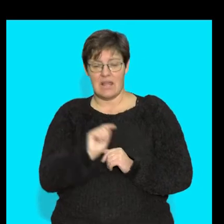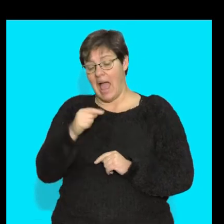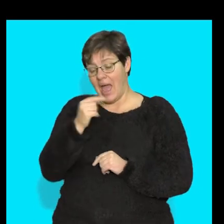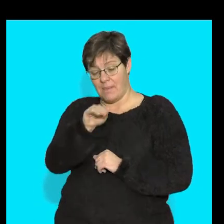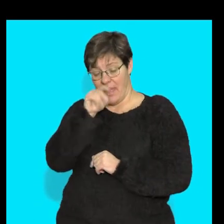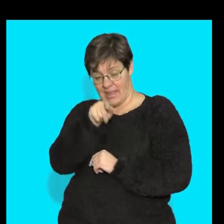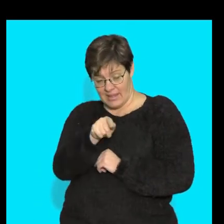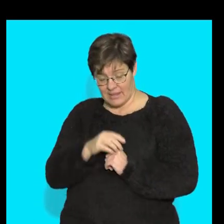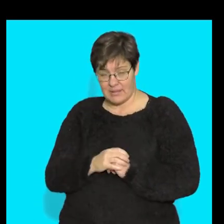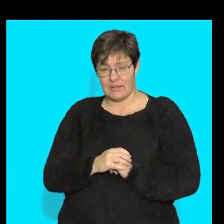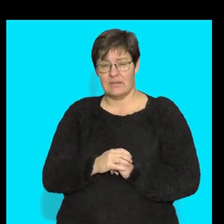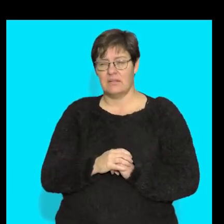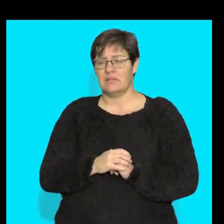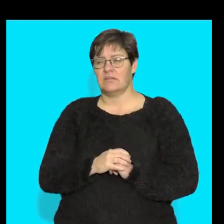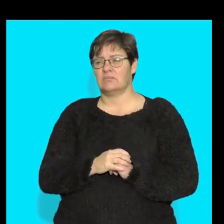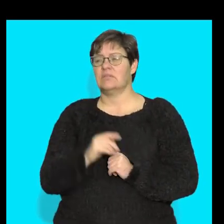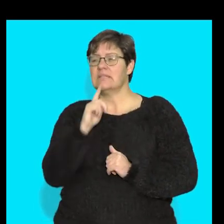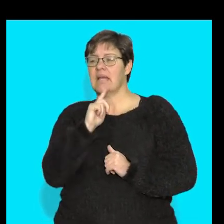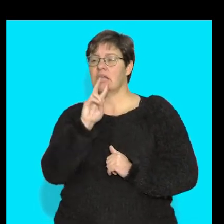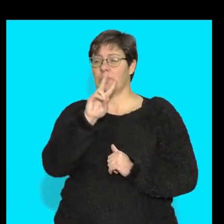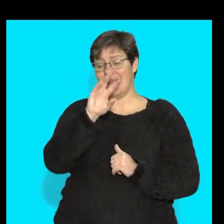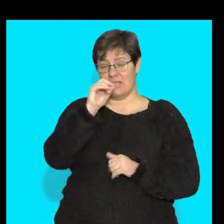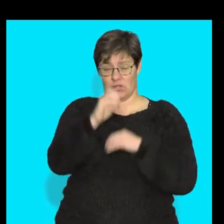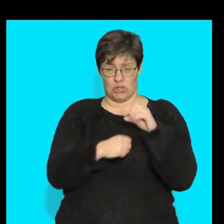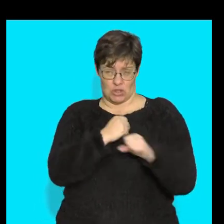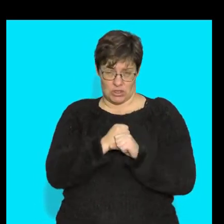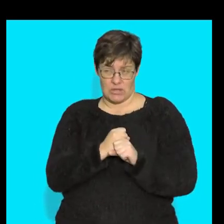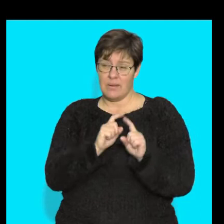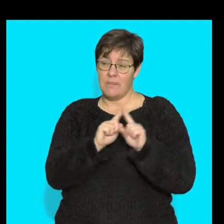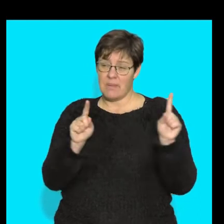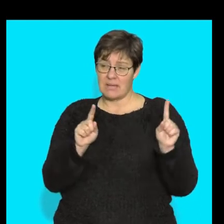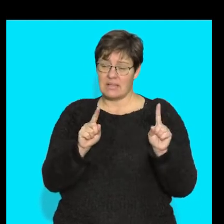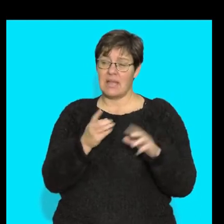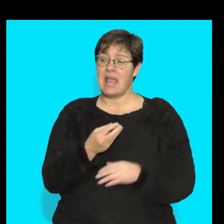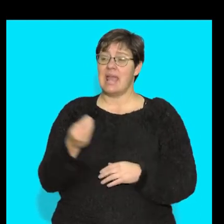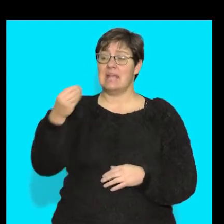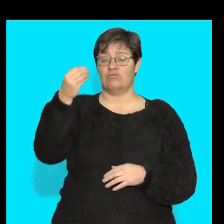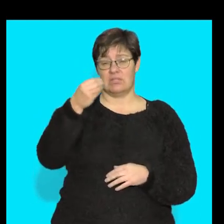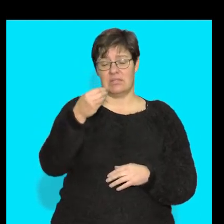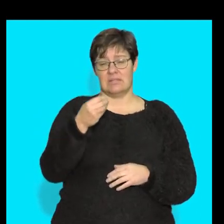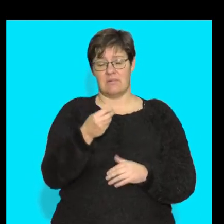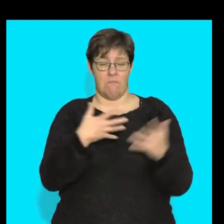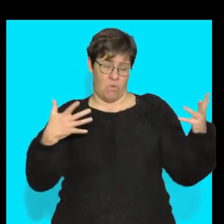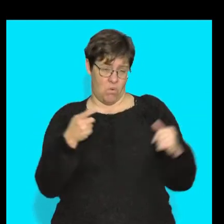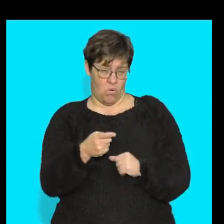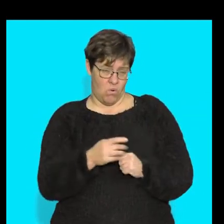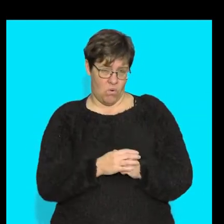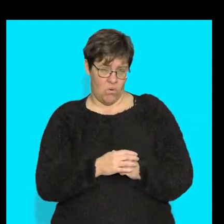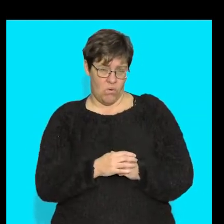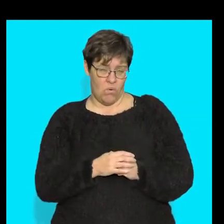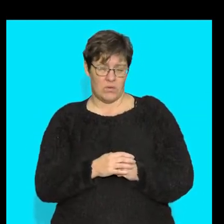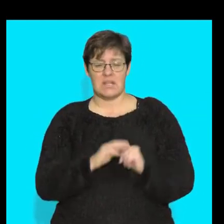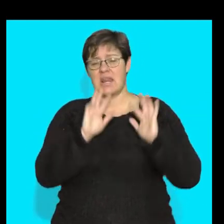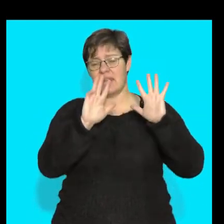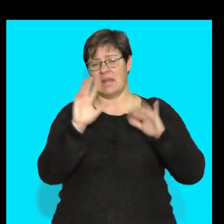other bank says, how about we give you 20 years? But the interest is now a bit more by